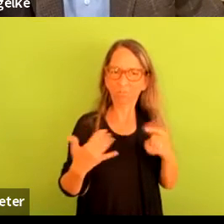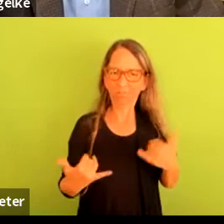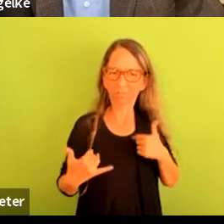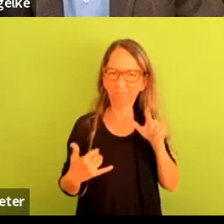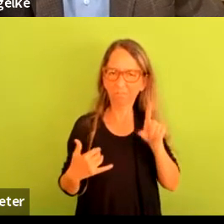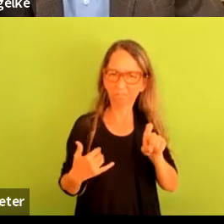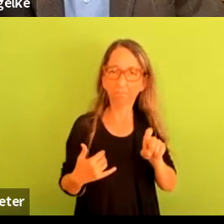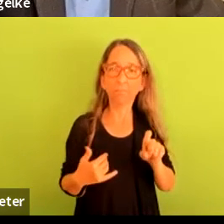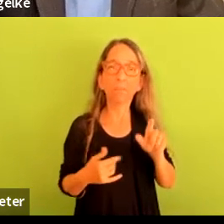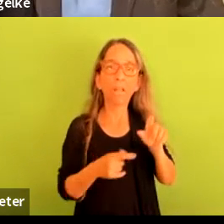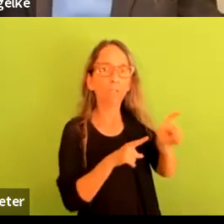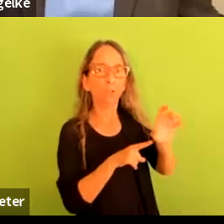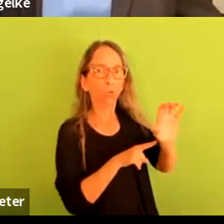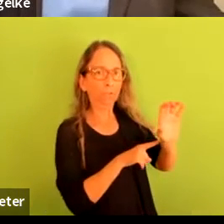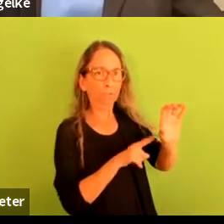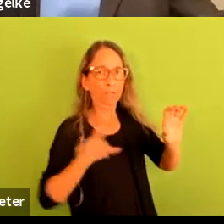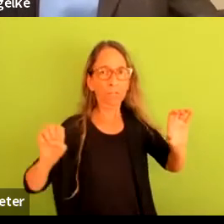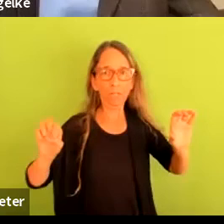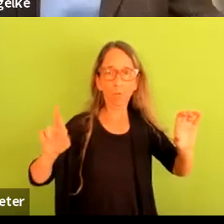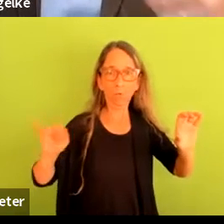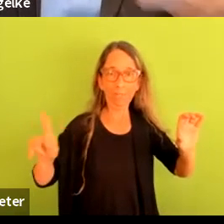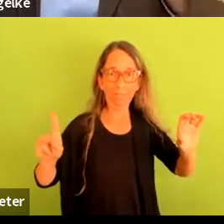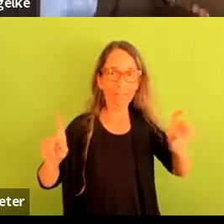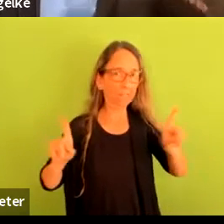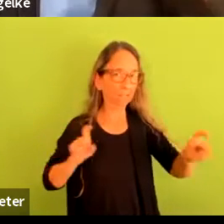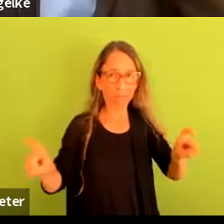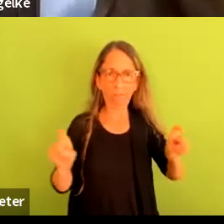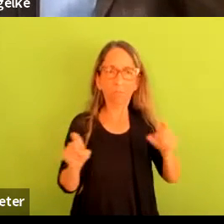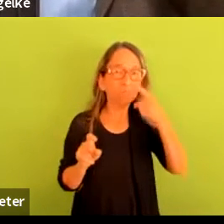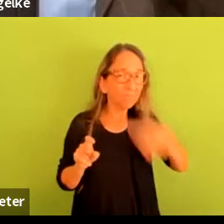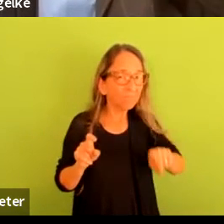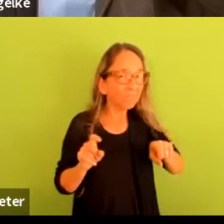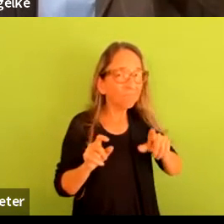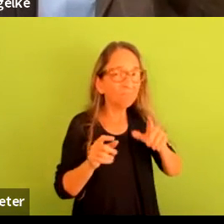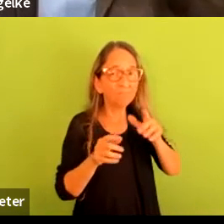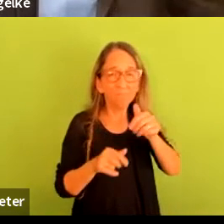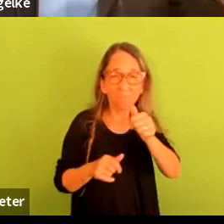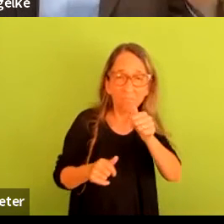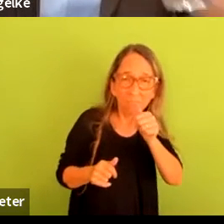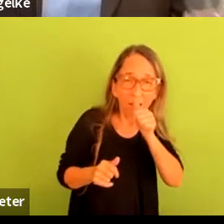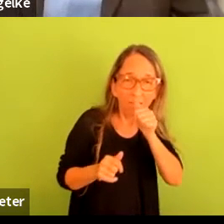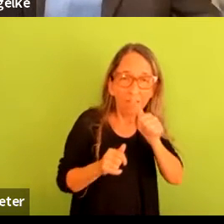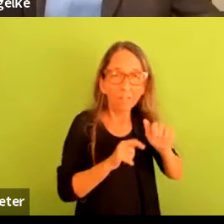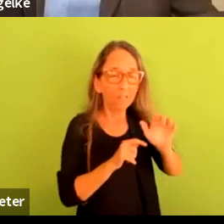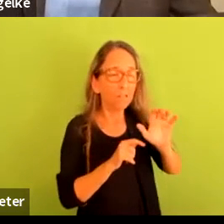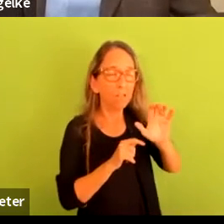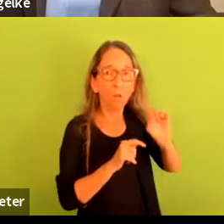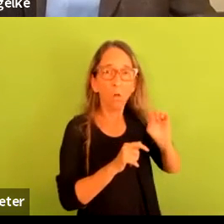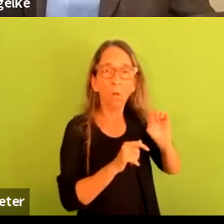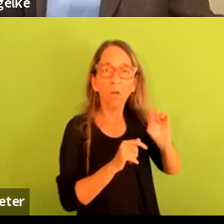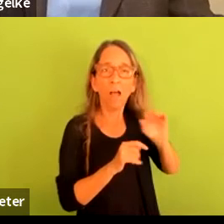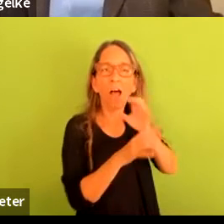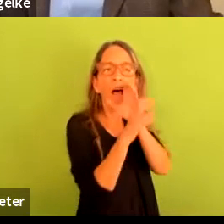and Eric. And could you tell me a little bit about the privacy and the confidentiality of a call content when it